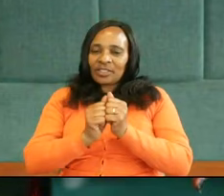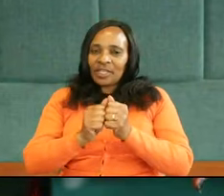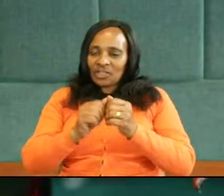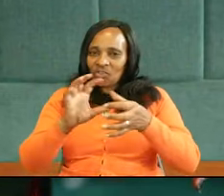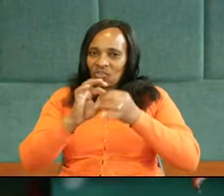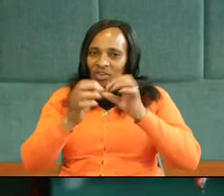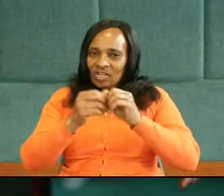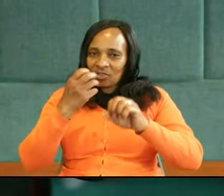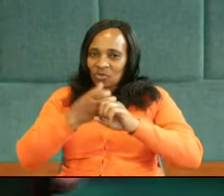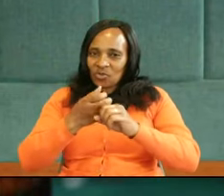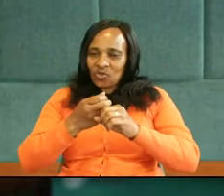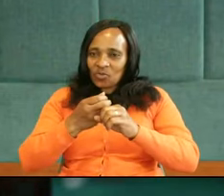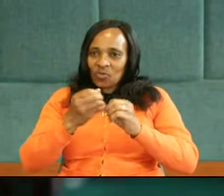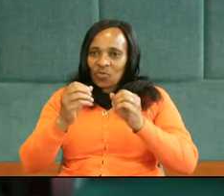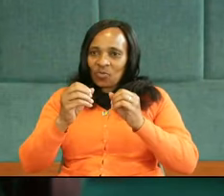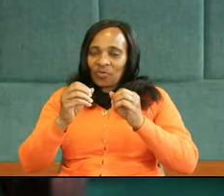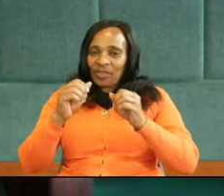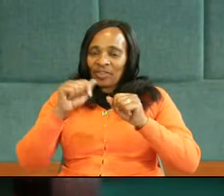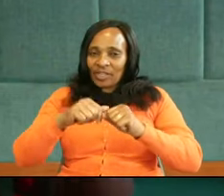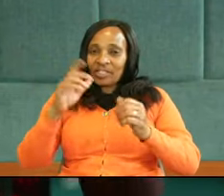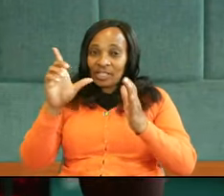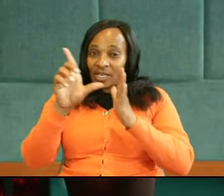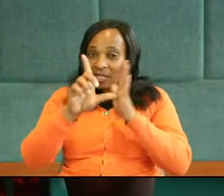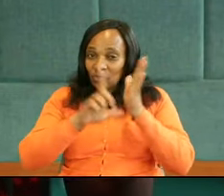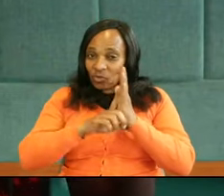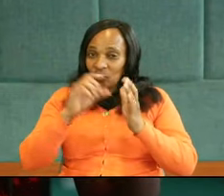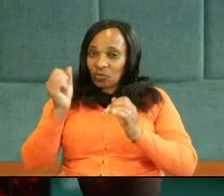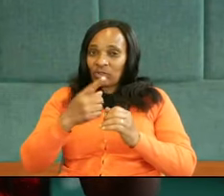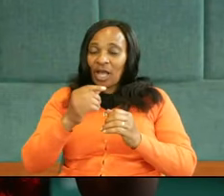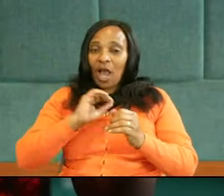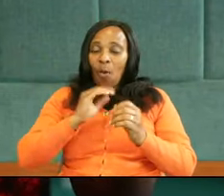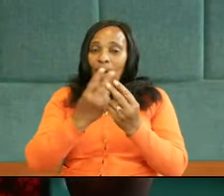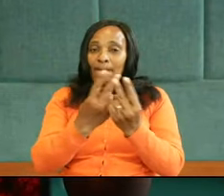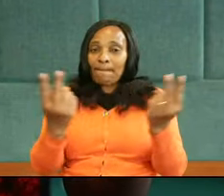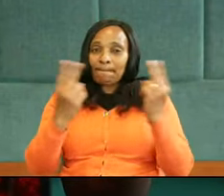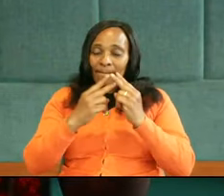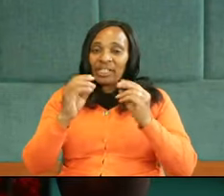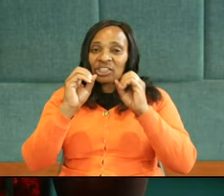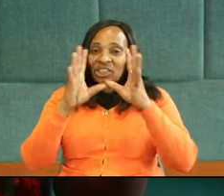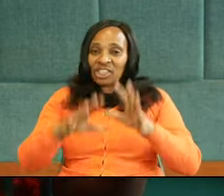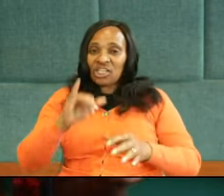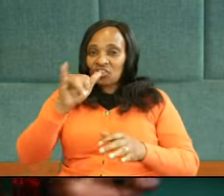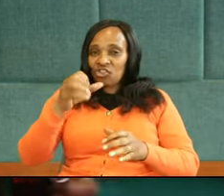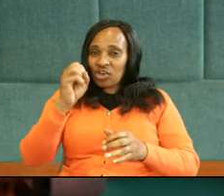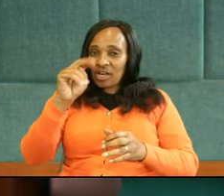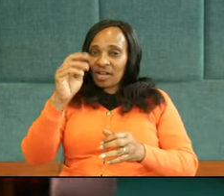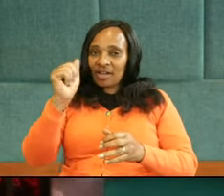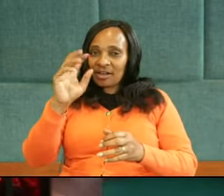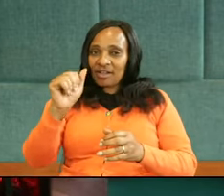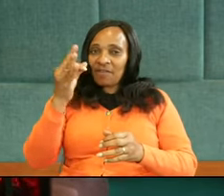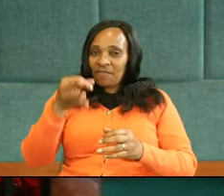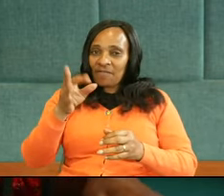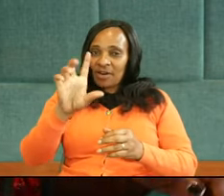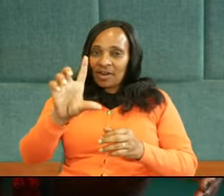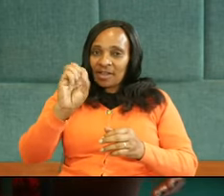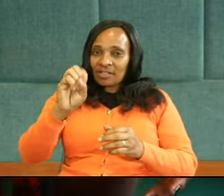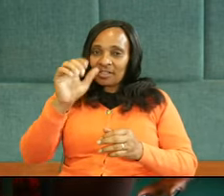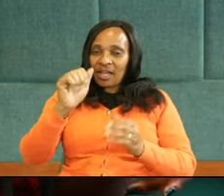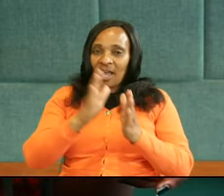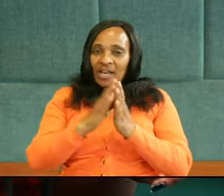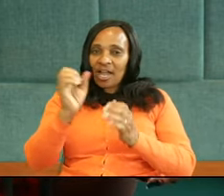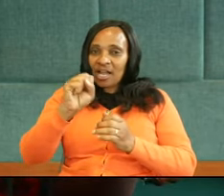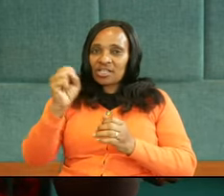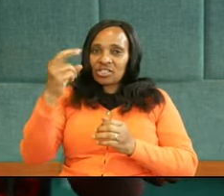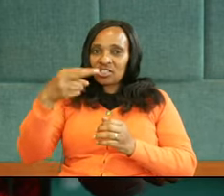Action lesson this quarter. On our panel, we have Teacher Jonan, Flex, and Ashley, along